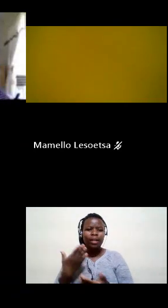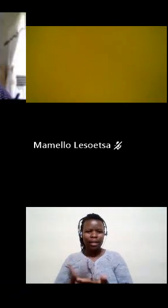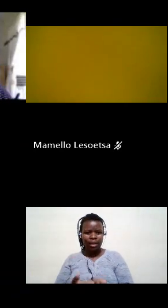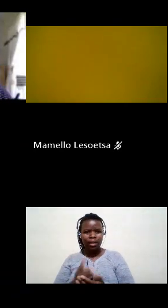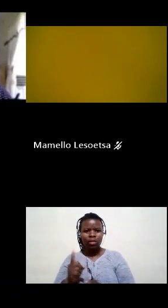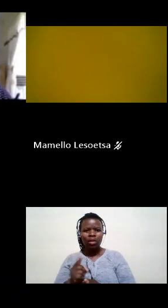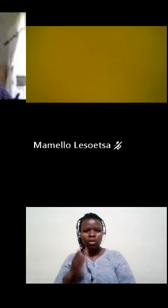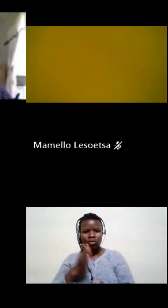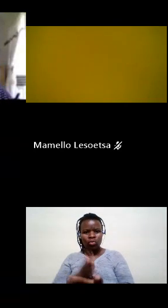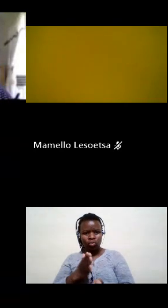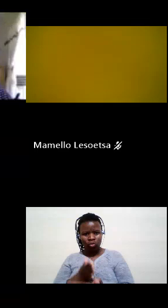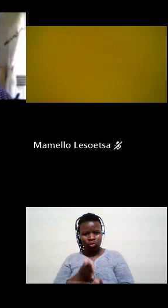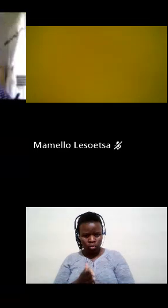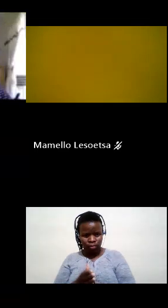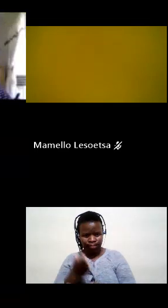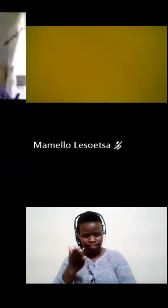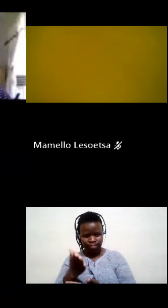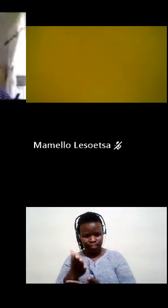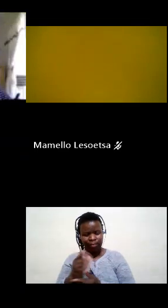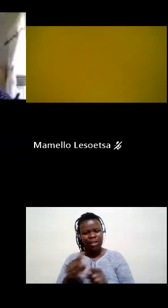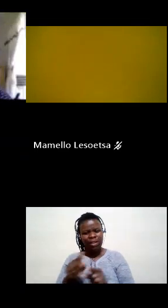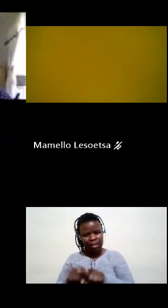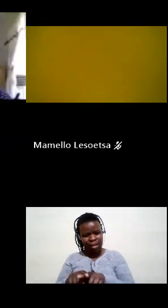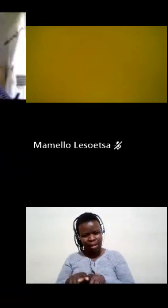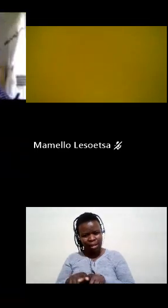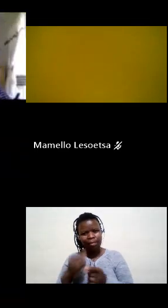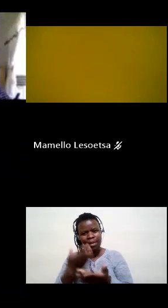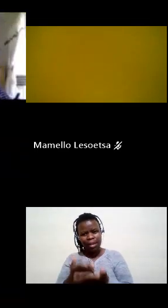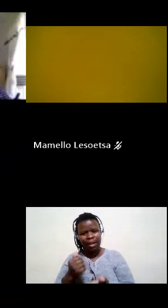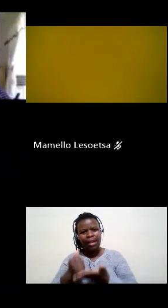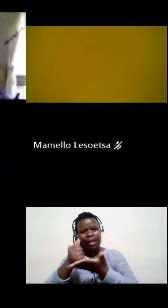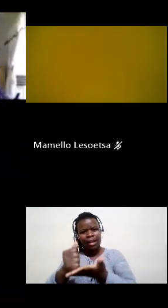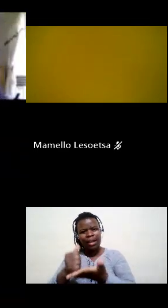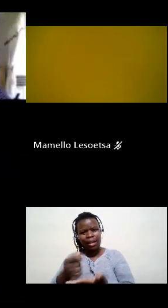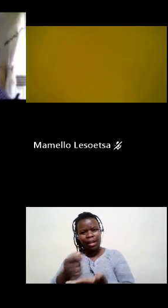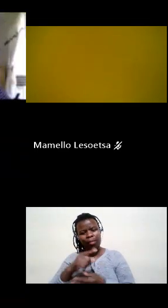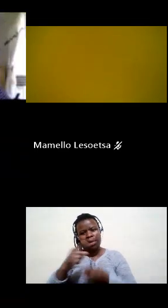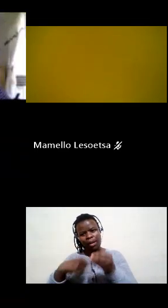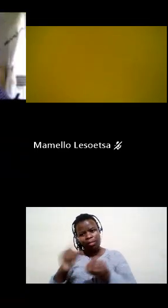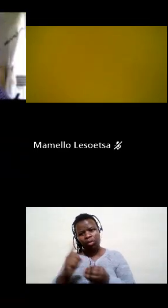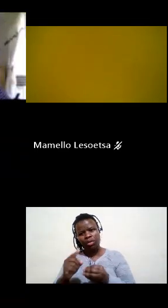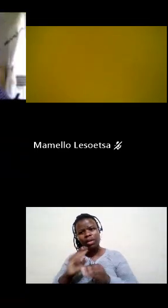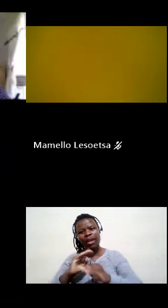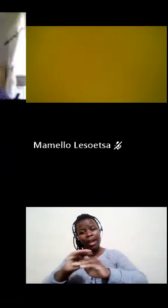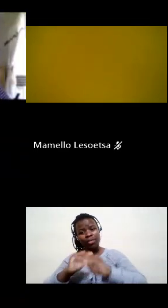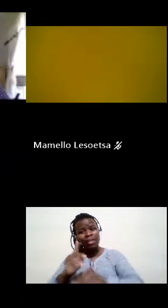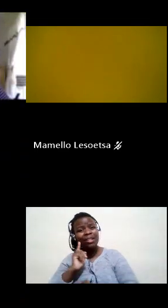all does begin like Kathy always says about educated teachers, very important.